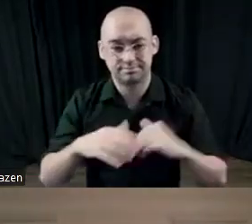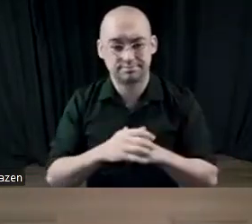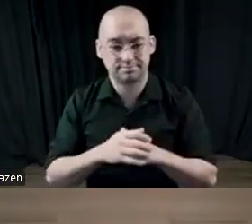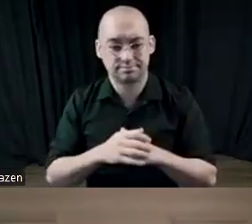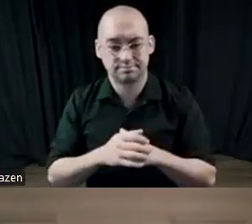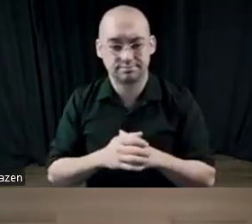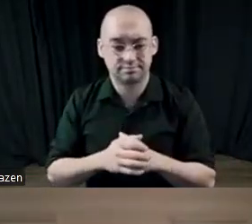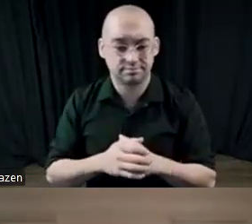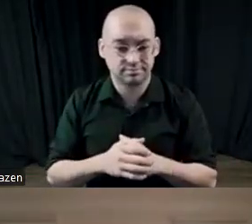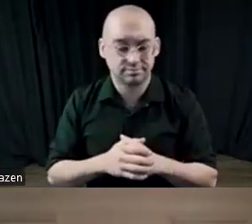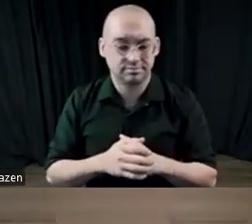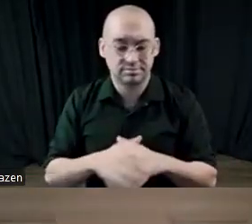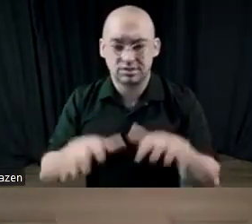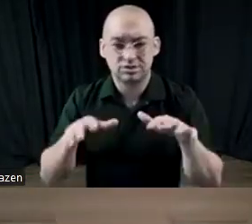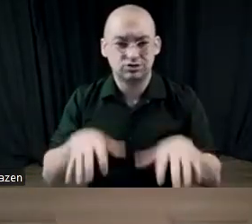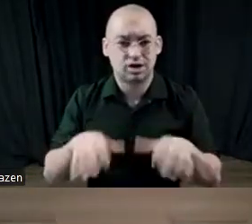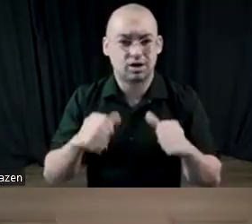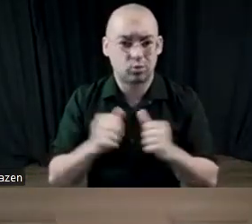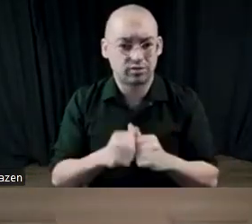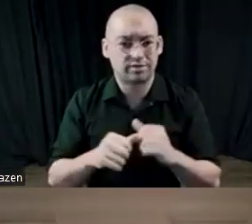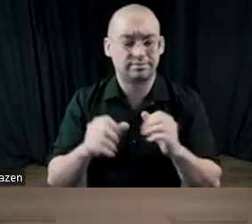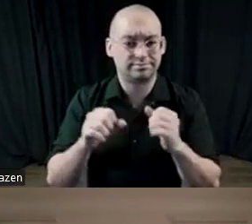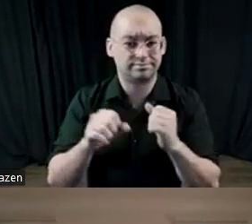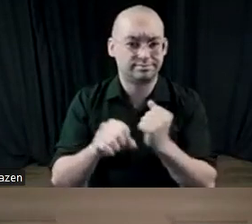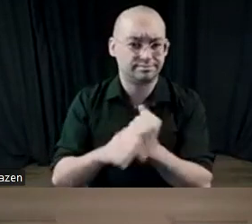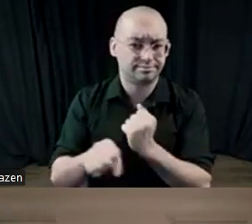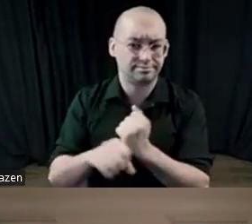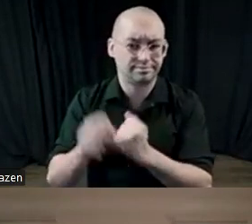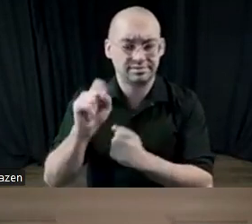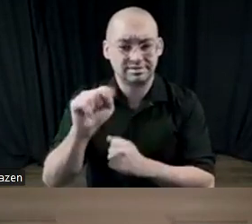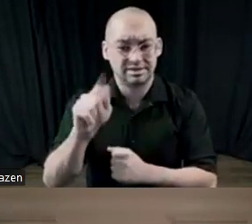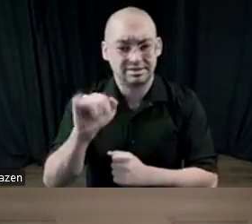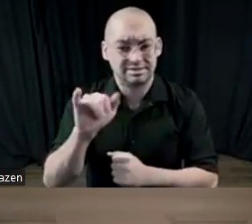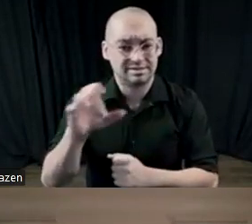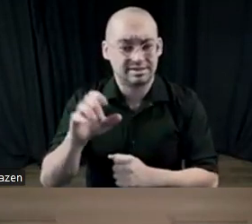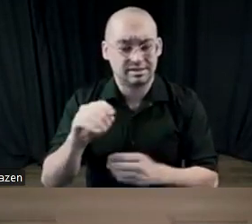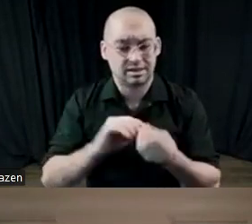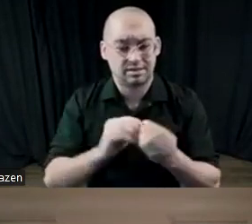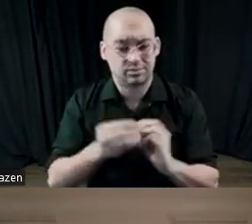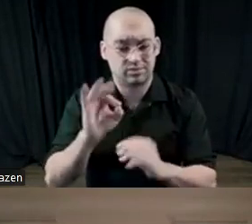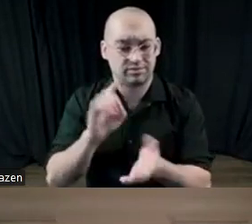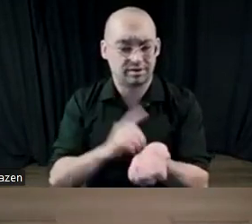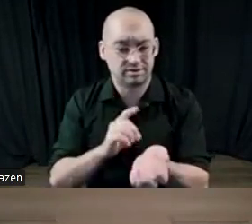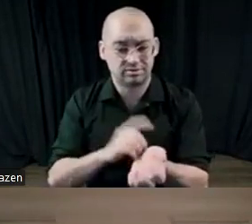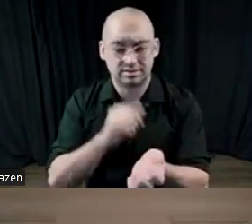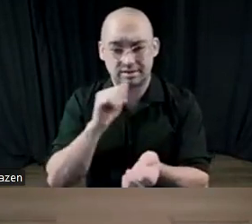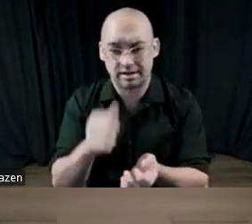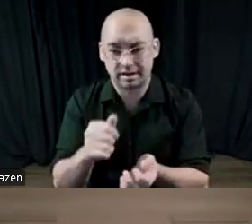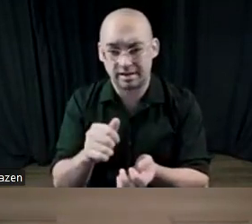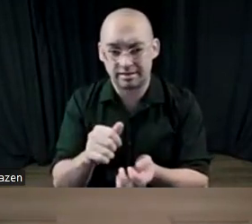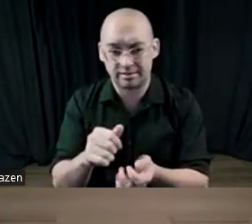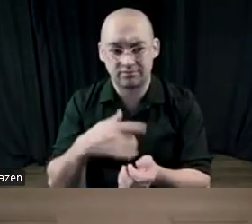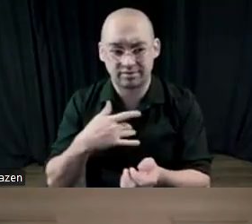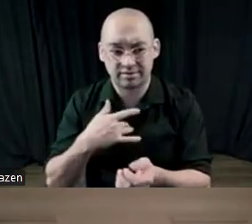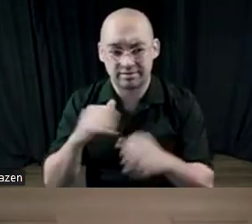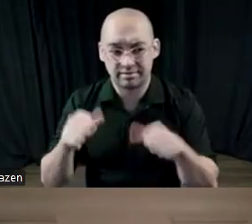shocked with the statistics of the number of physicians who do not feel